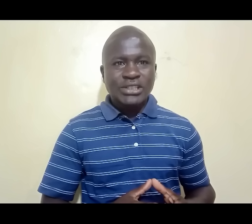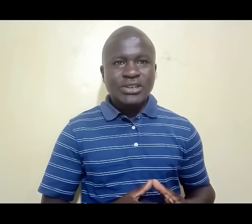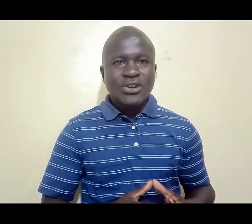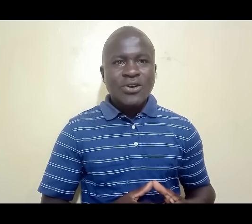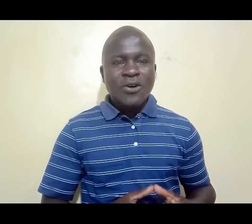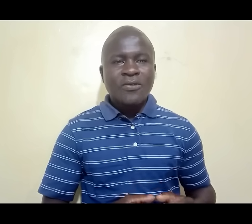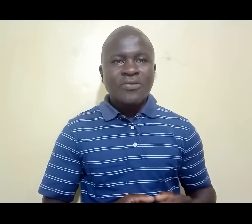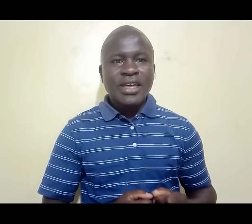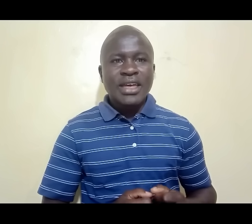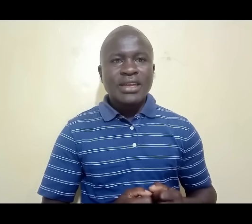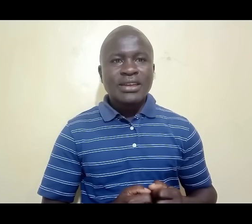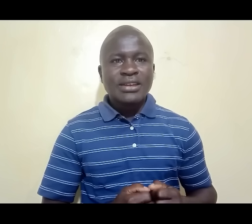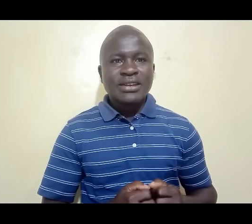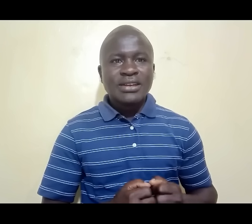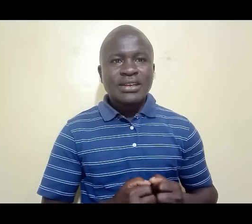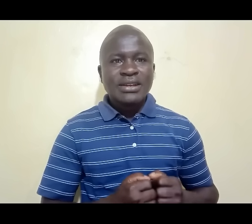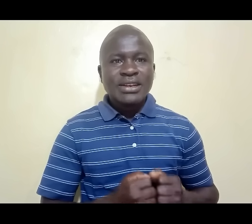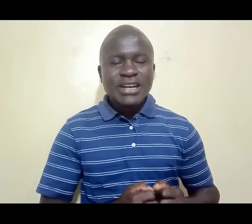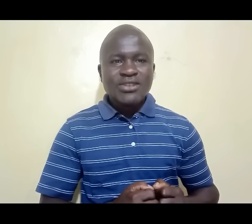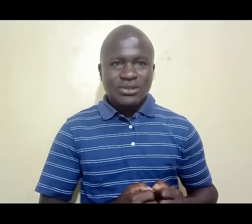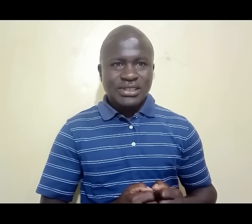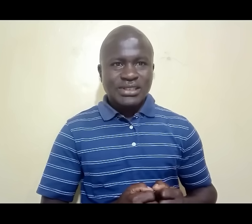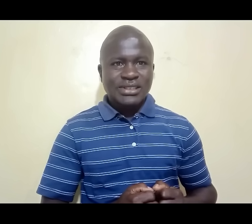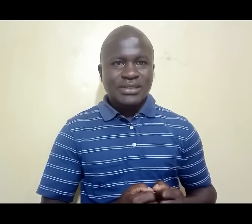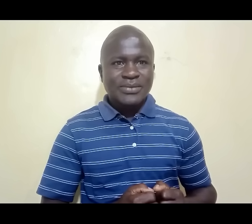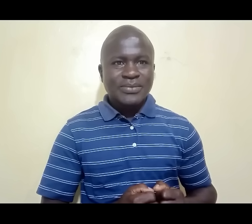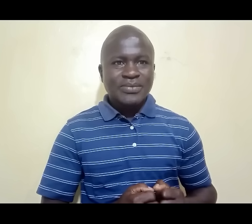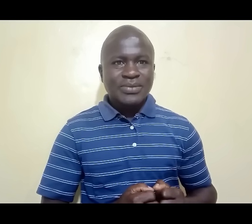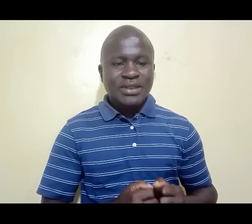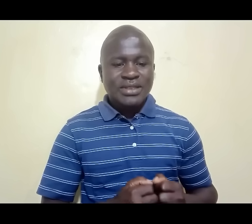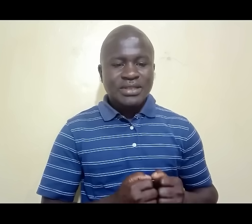oppression of the Negroes,